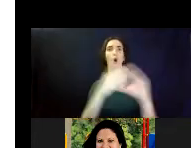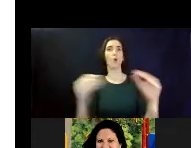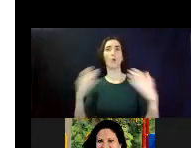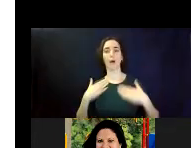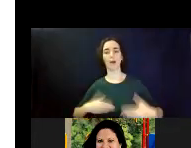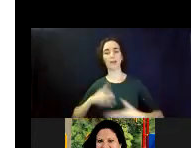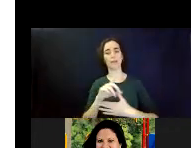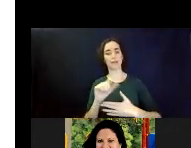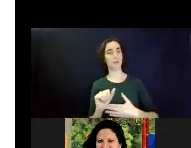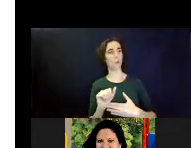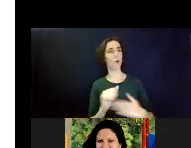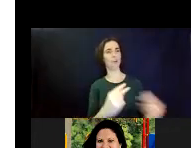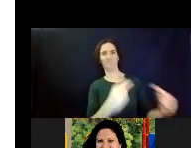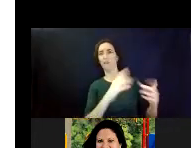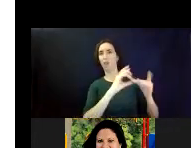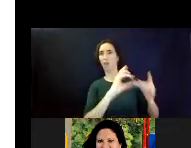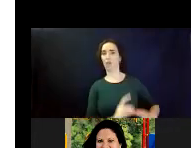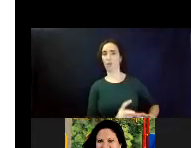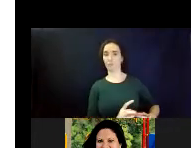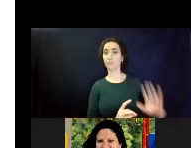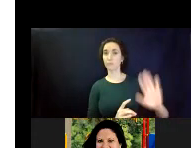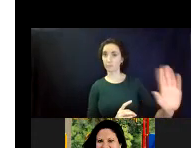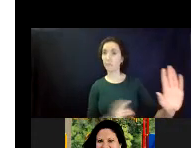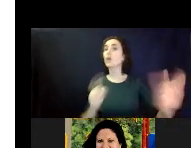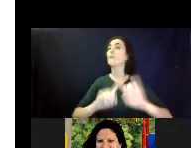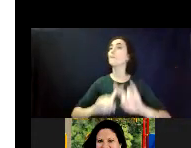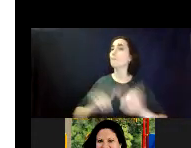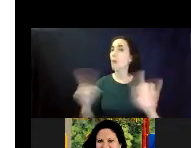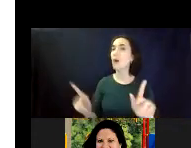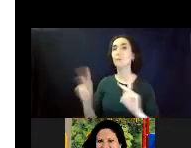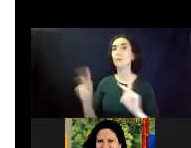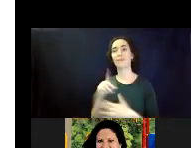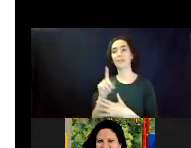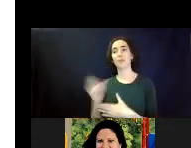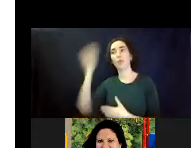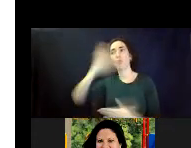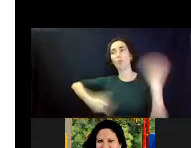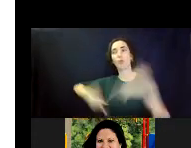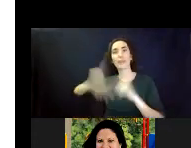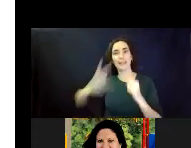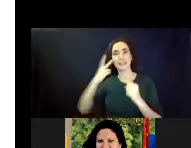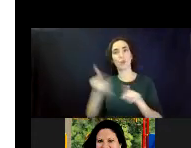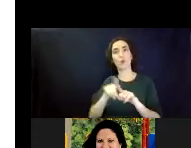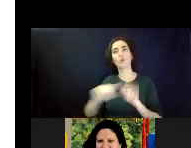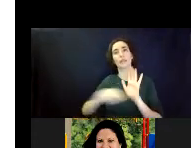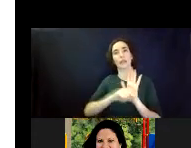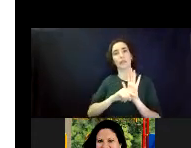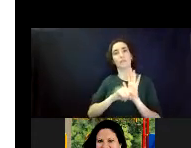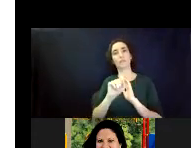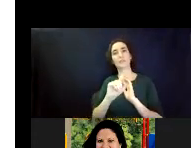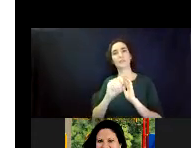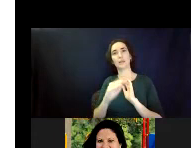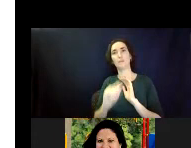disabled. On the flip side, though, people with invisible disabilities face stigma for not being disabled